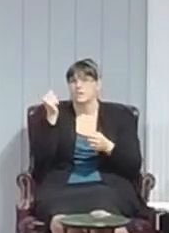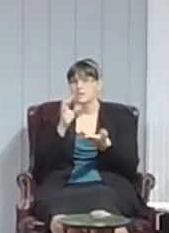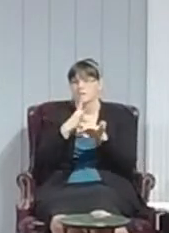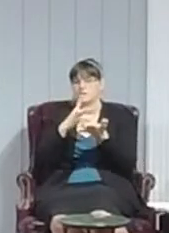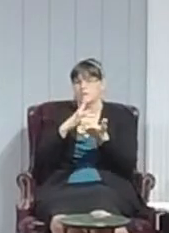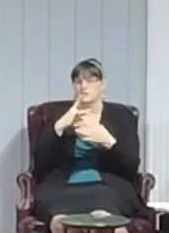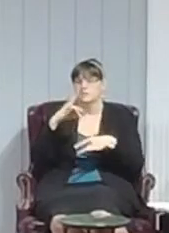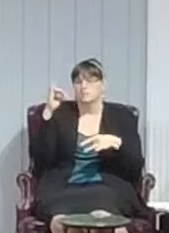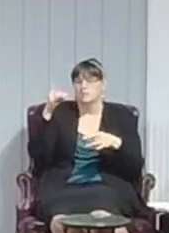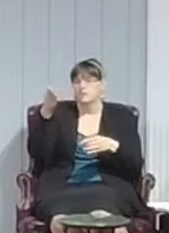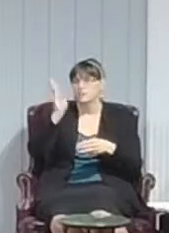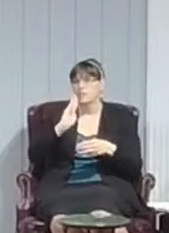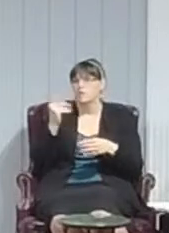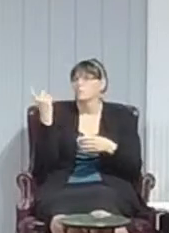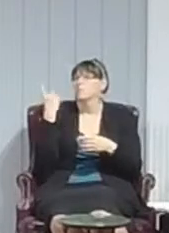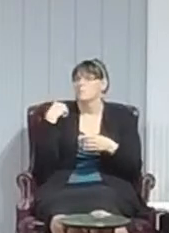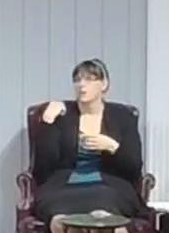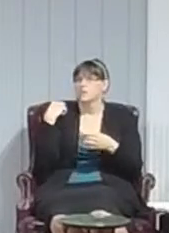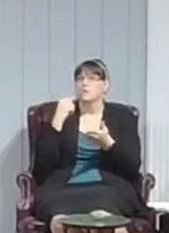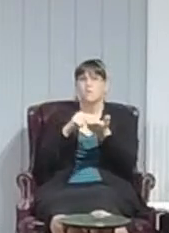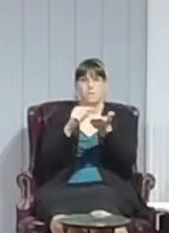will remind you of a verse.